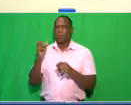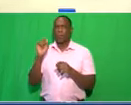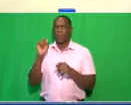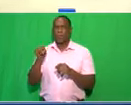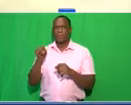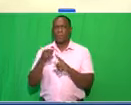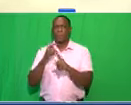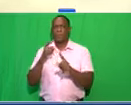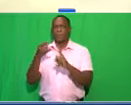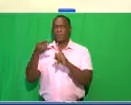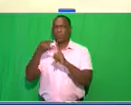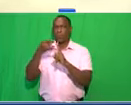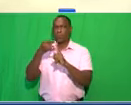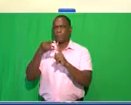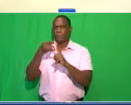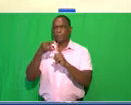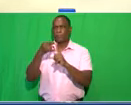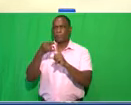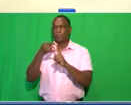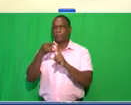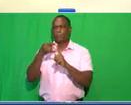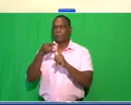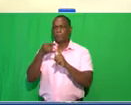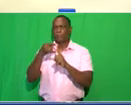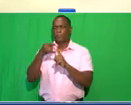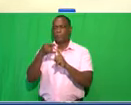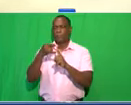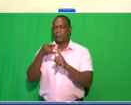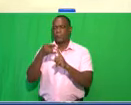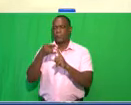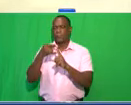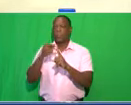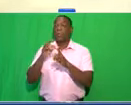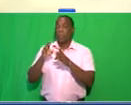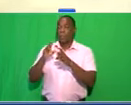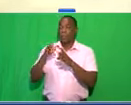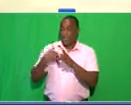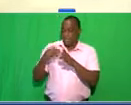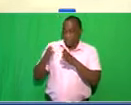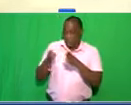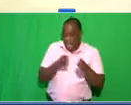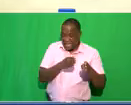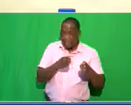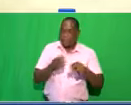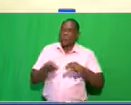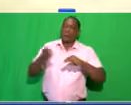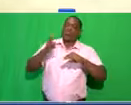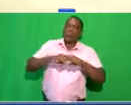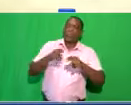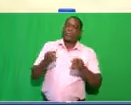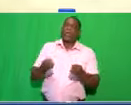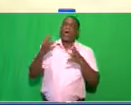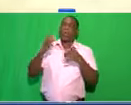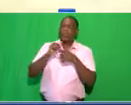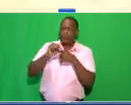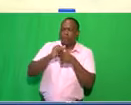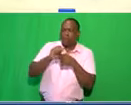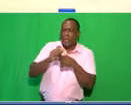well. Are there plans to increase the amount of training and guidelines for teachers to prepare their students for the